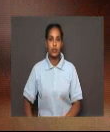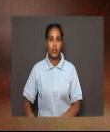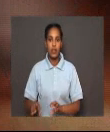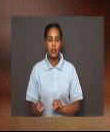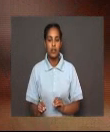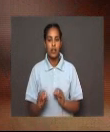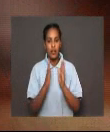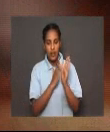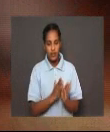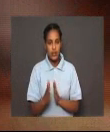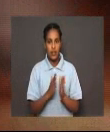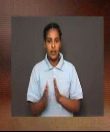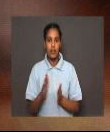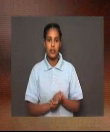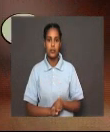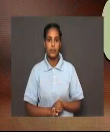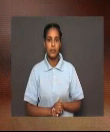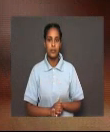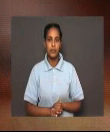Students, let's get ready.